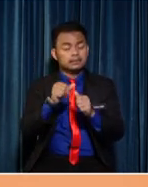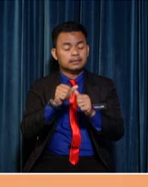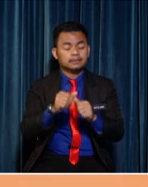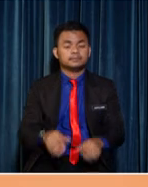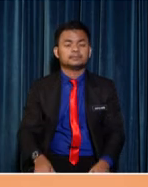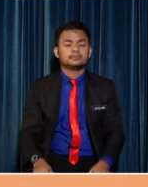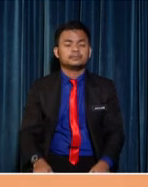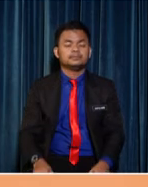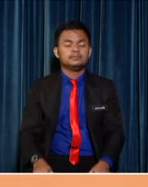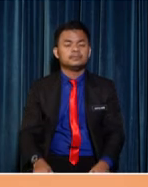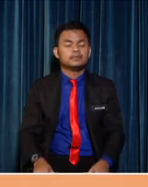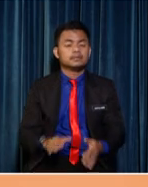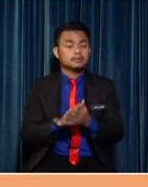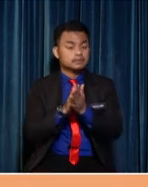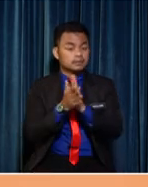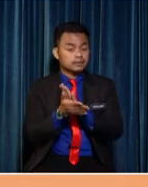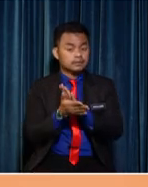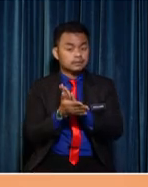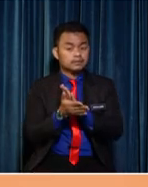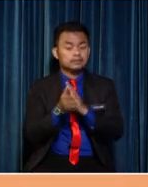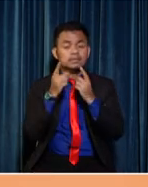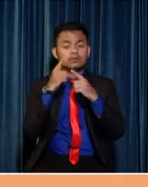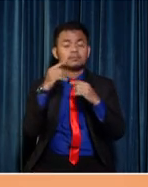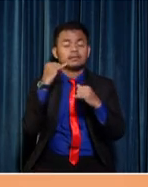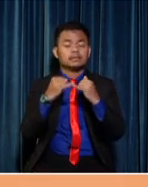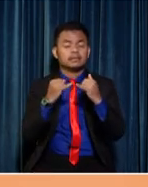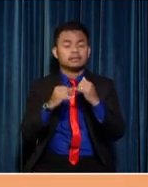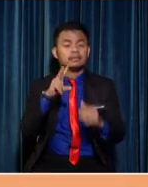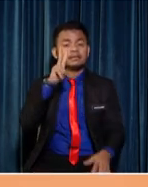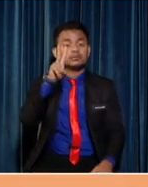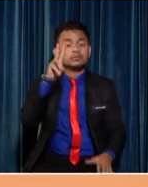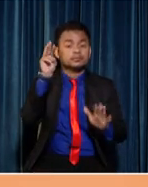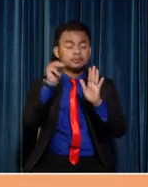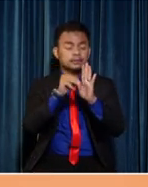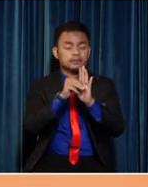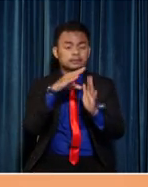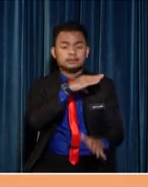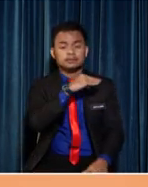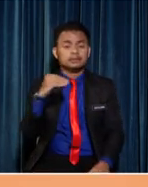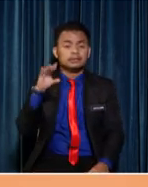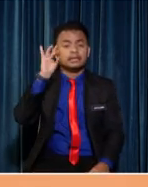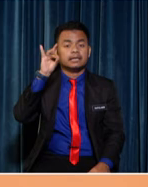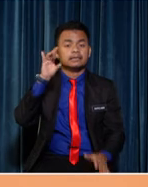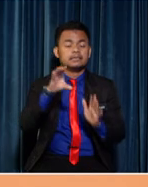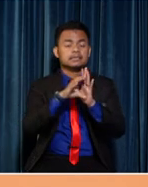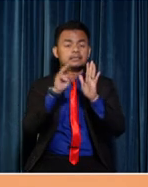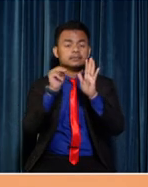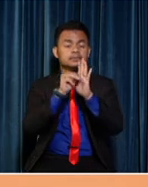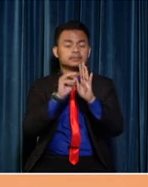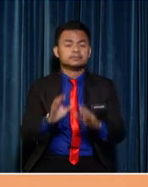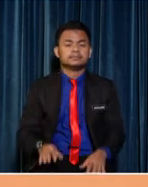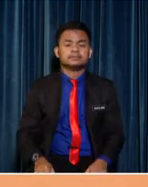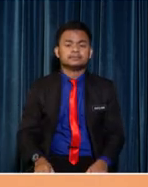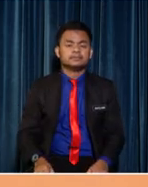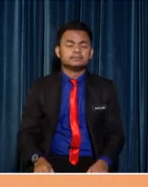So, the final answer will be 2 meters and 80 centimeters.